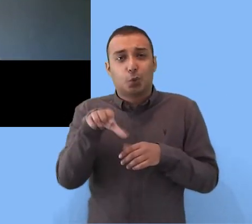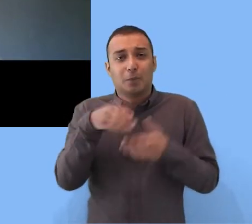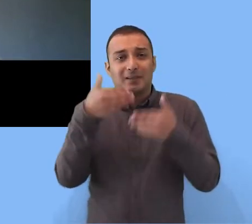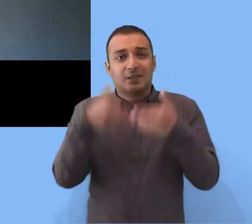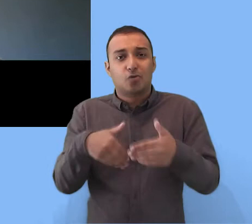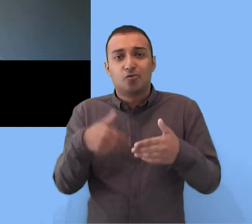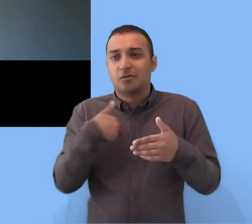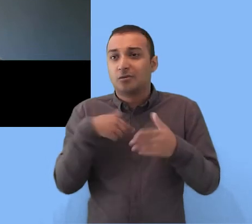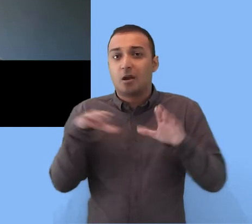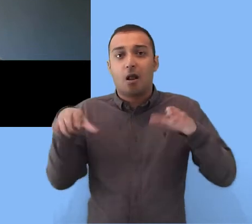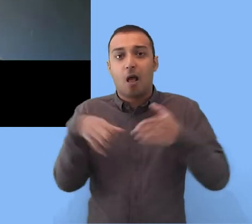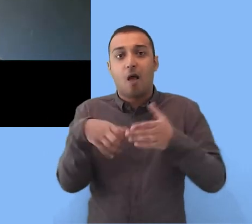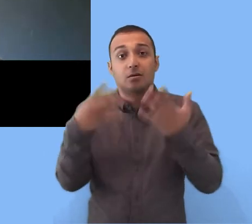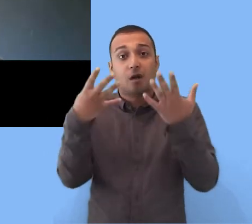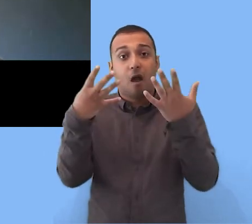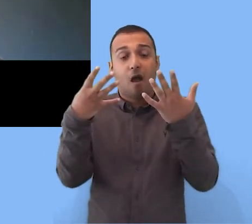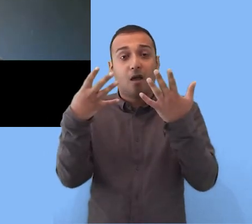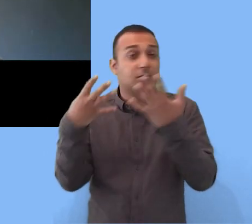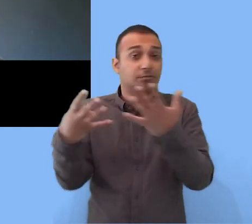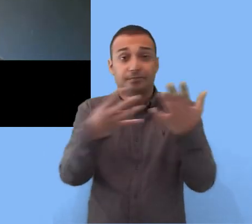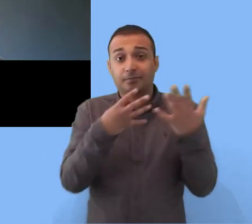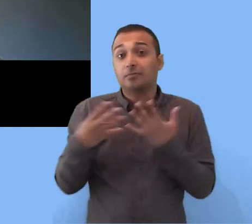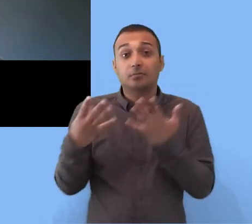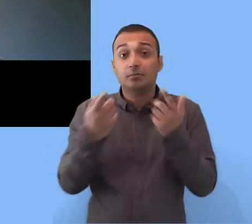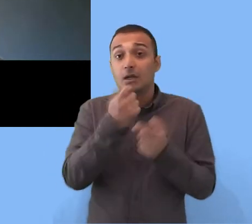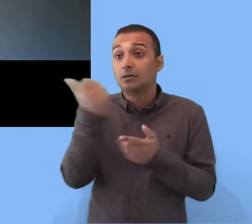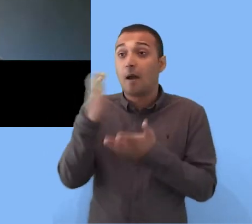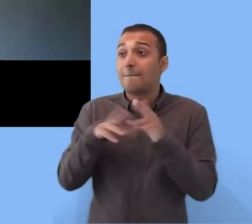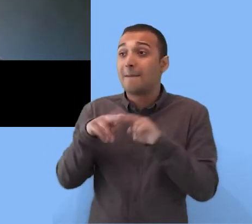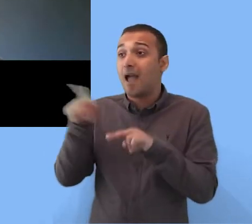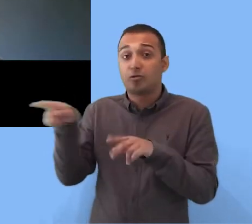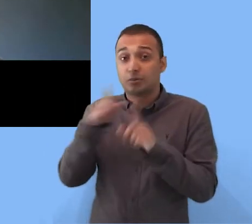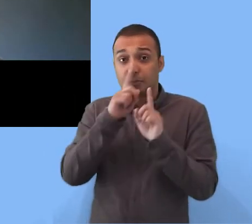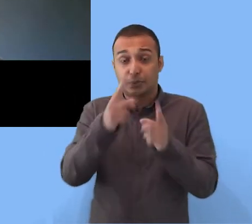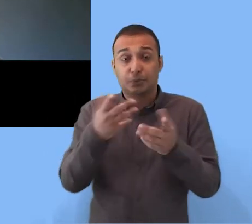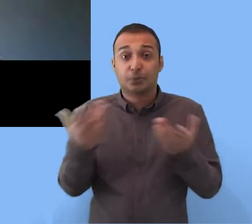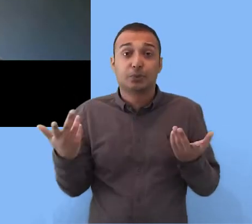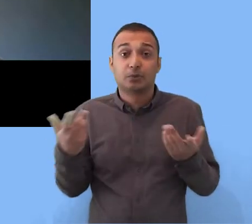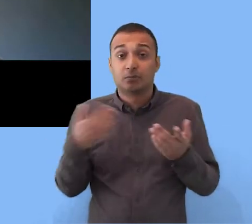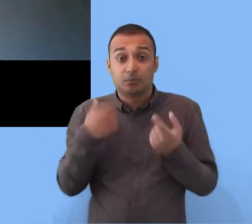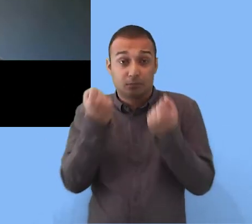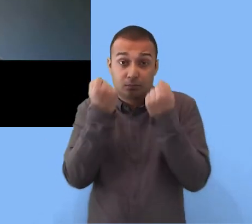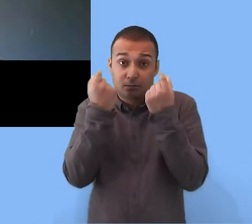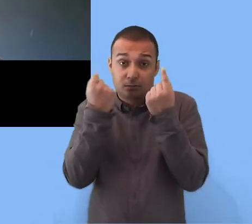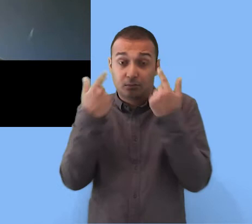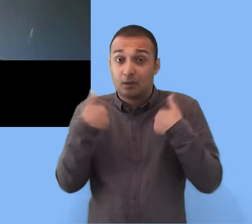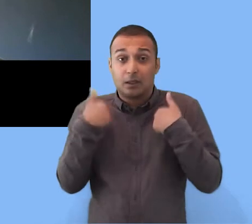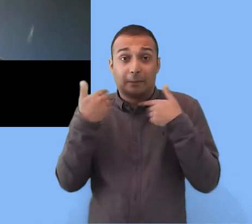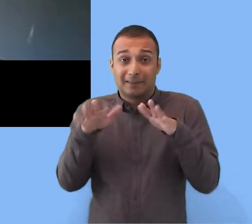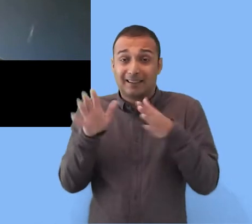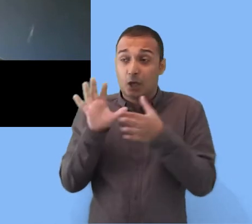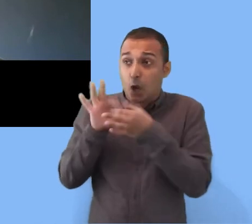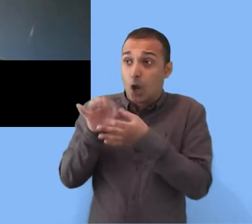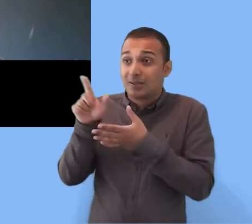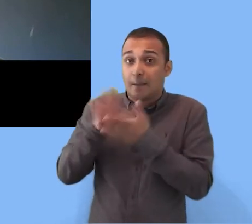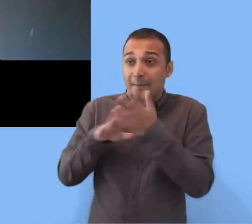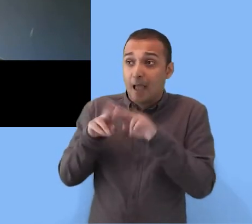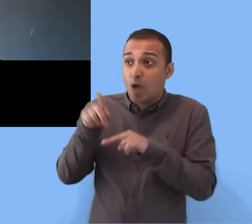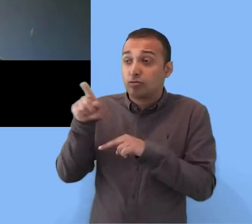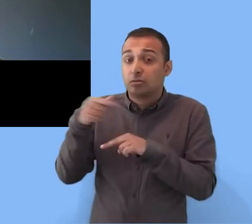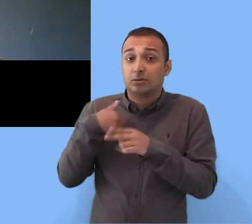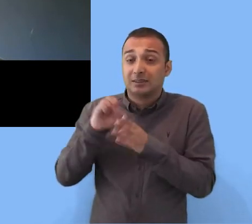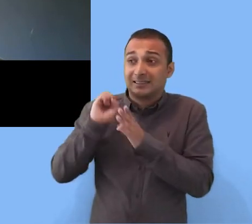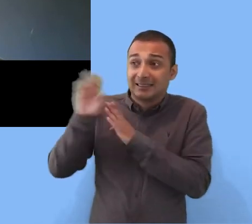and some of the parents couldn't do the sessions, we were understandable. Like my team and we contacted them, we sent